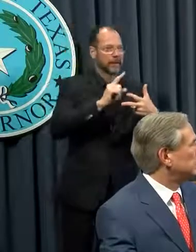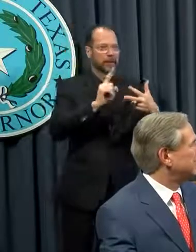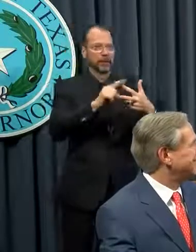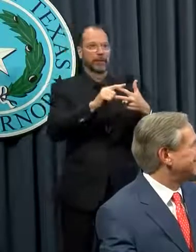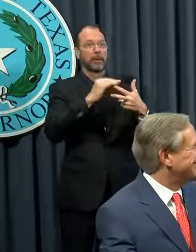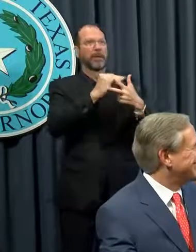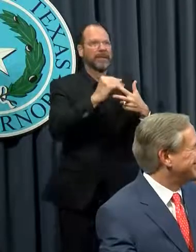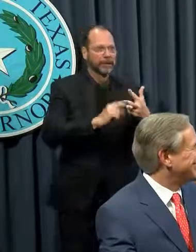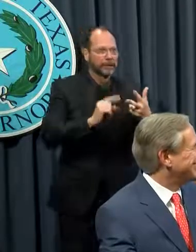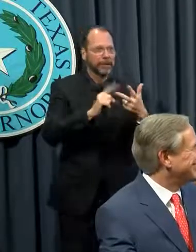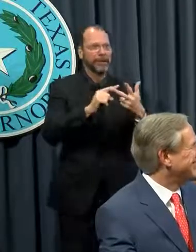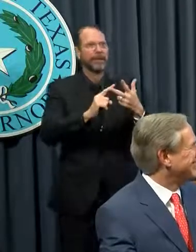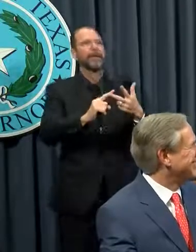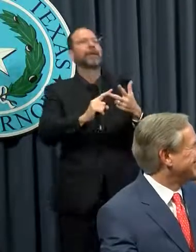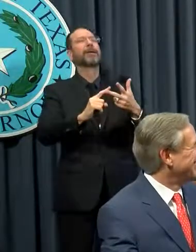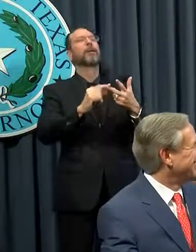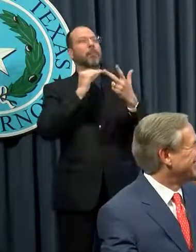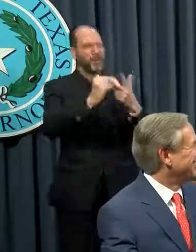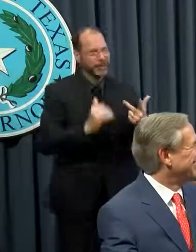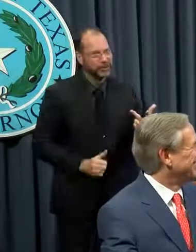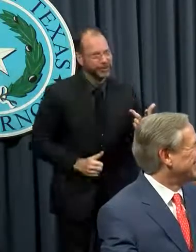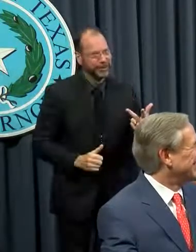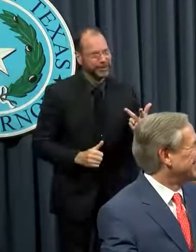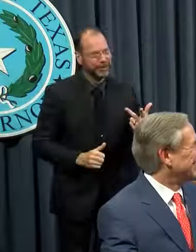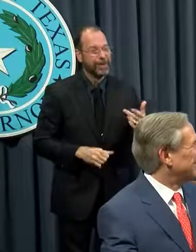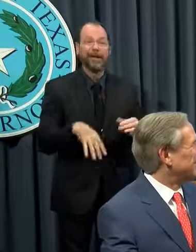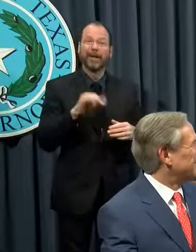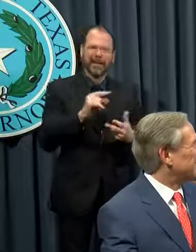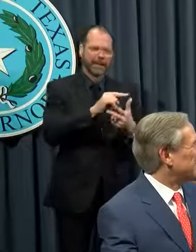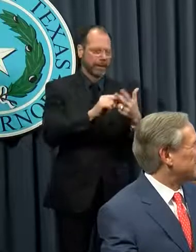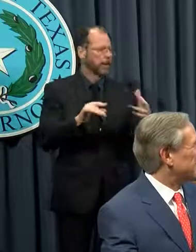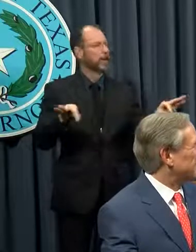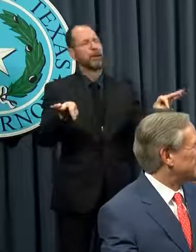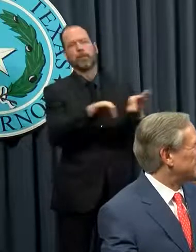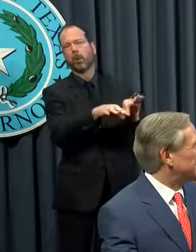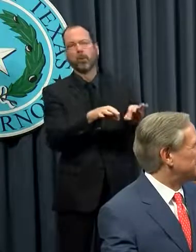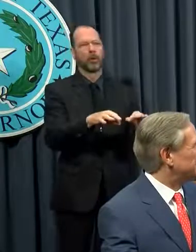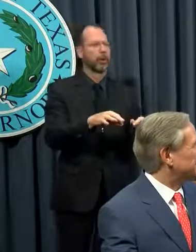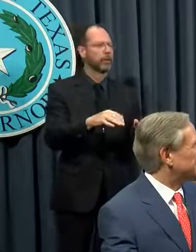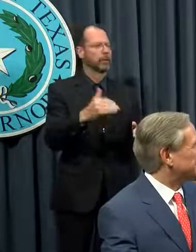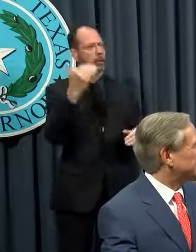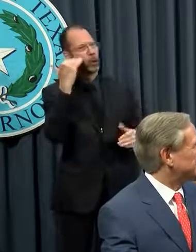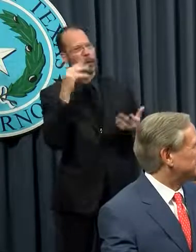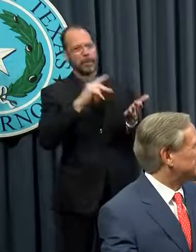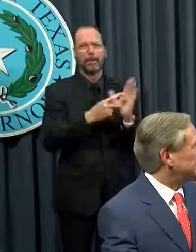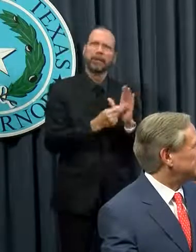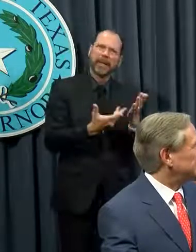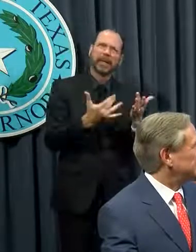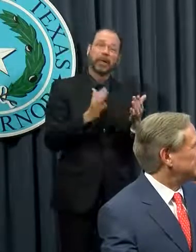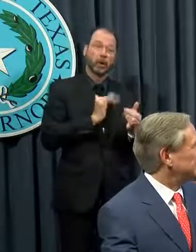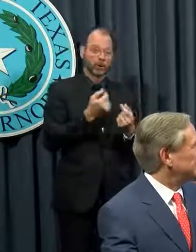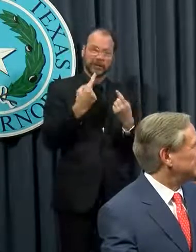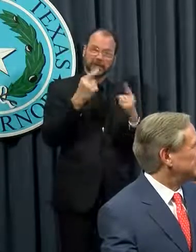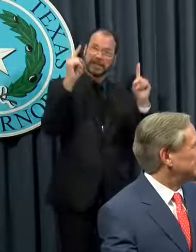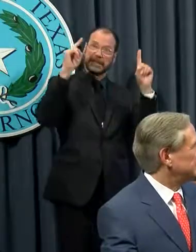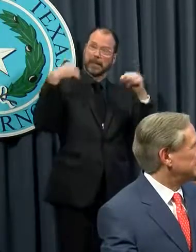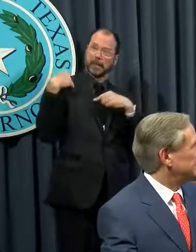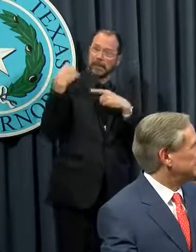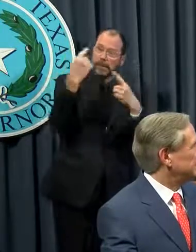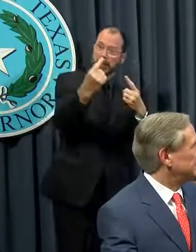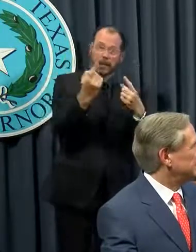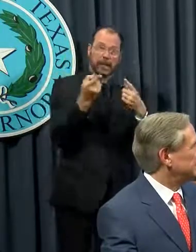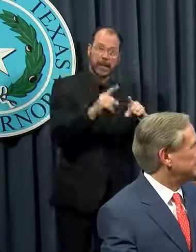2, prevention. Number 3, prevention. And that's extremely important to understand. The success that we have enjoyed so